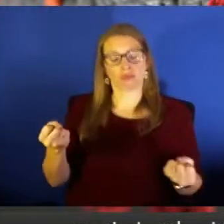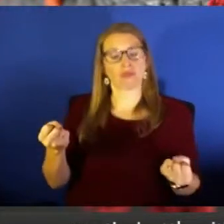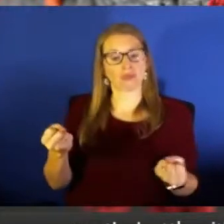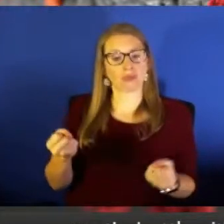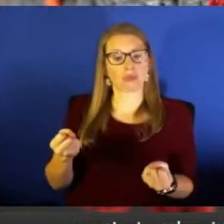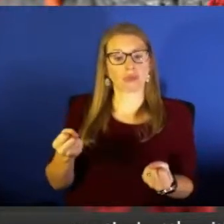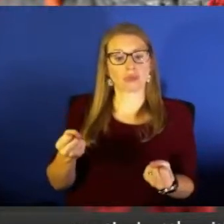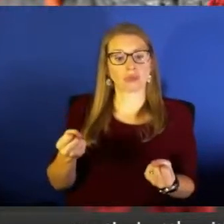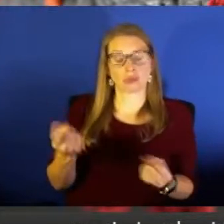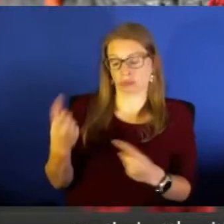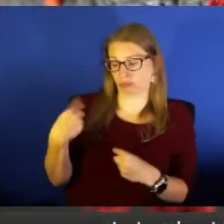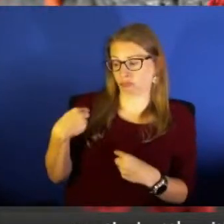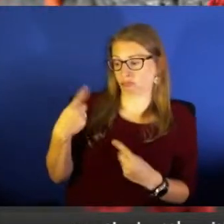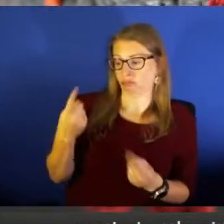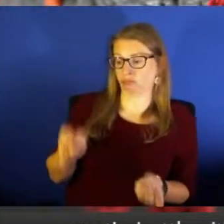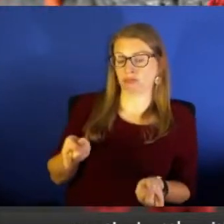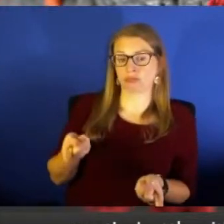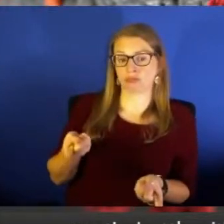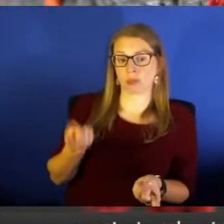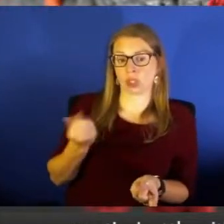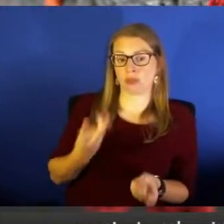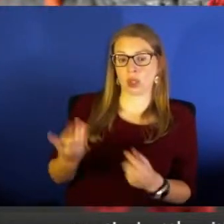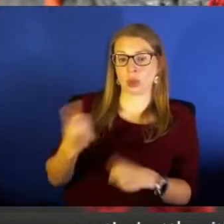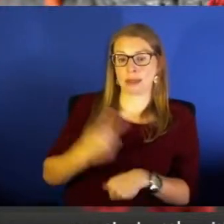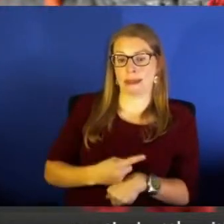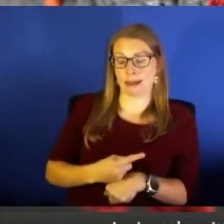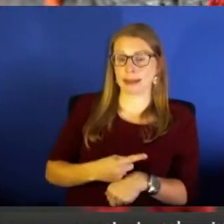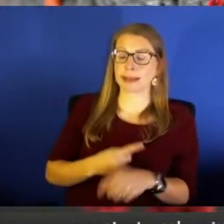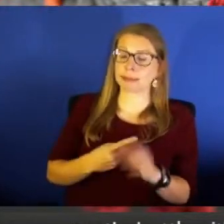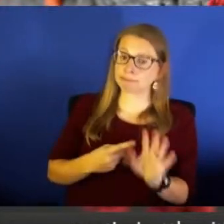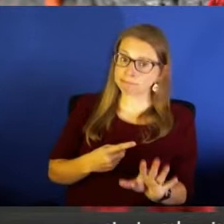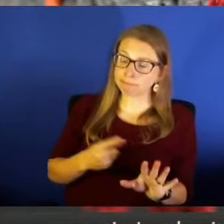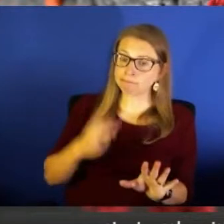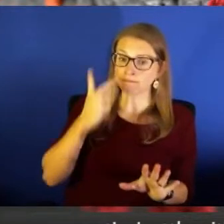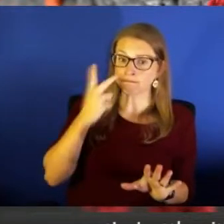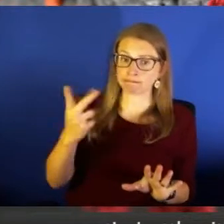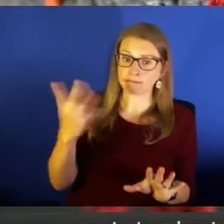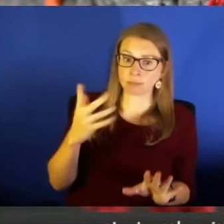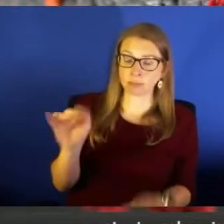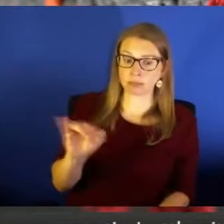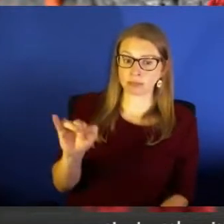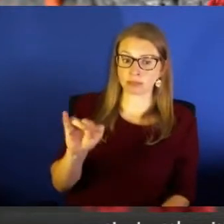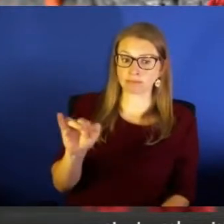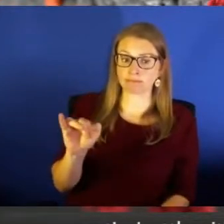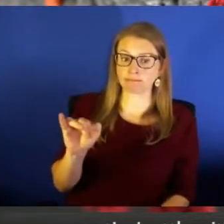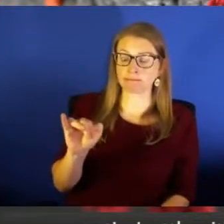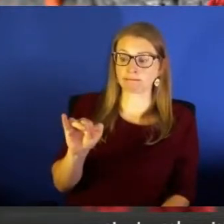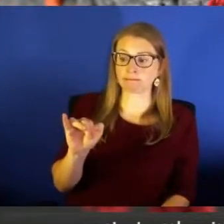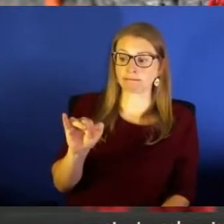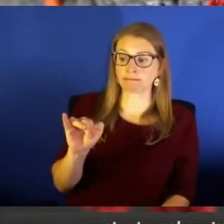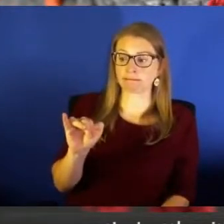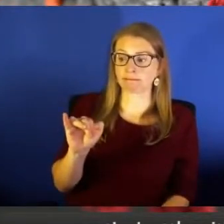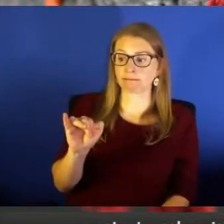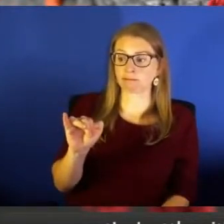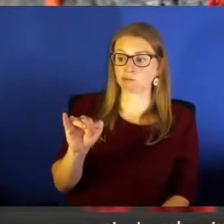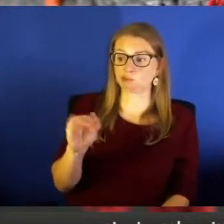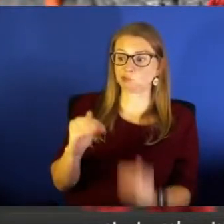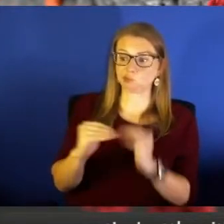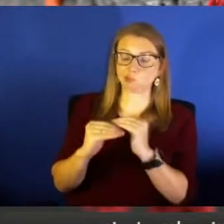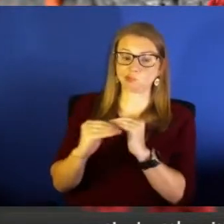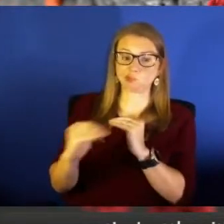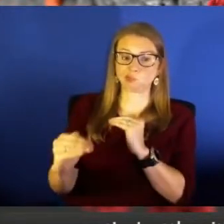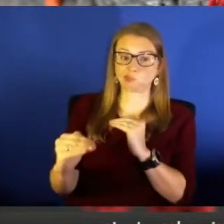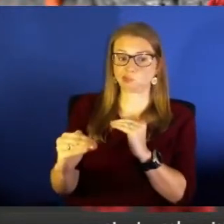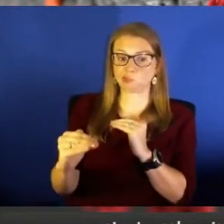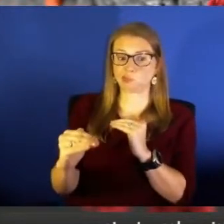over the last few days certainly is that the infections seem to really be fairly stagnant, as well as the hospitalization.